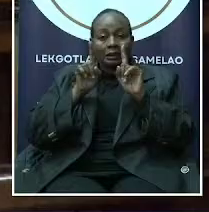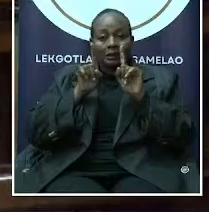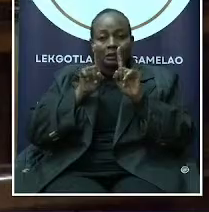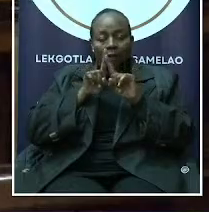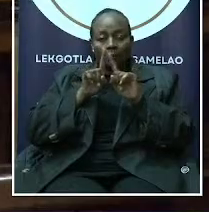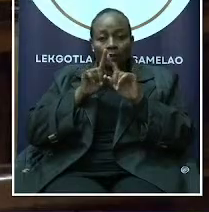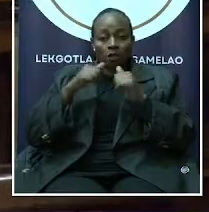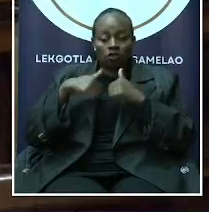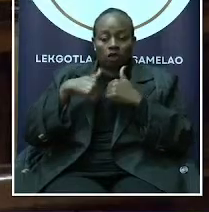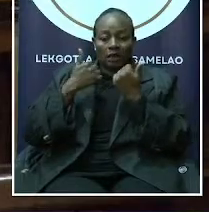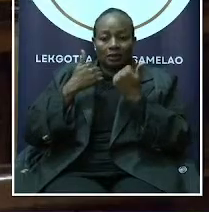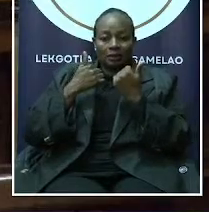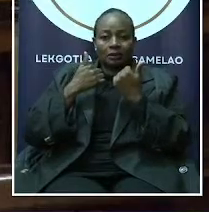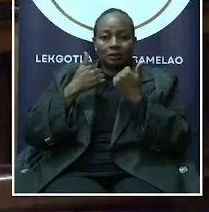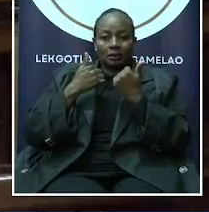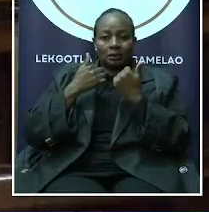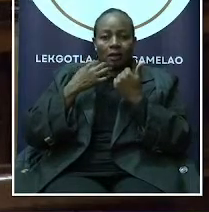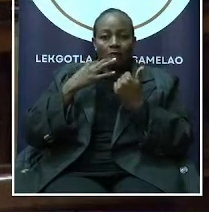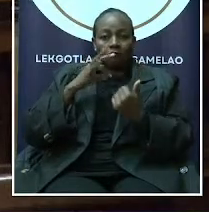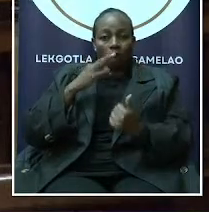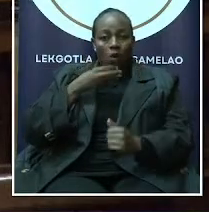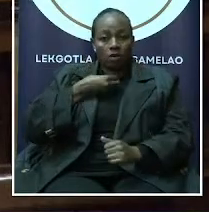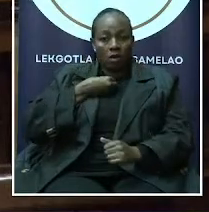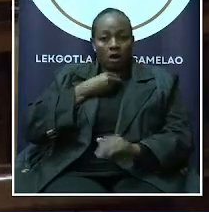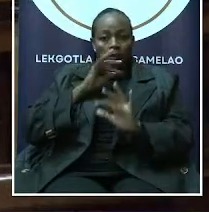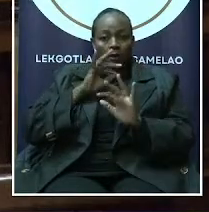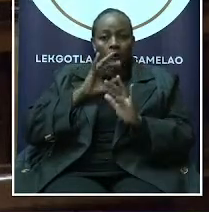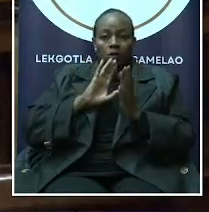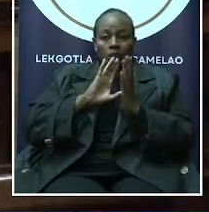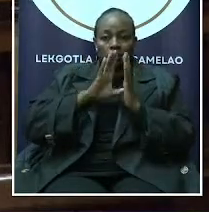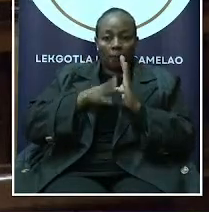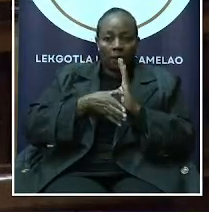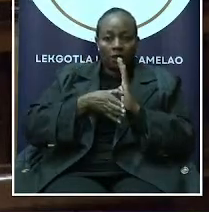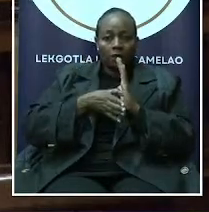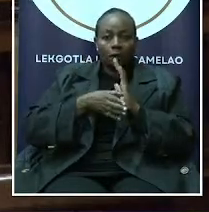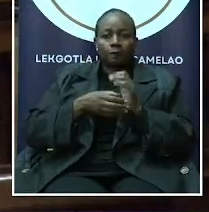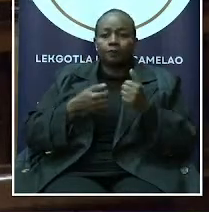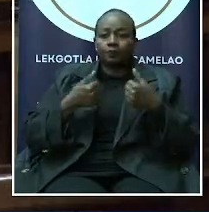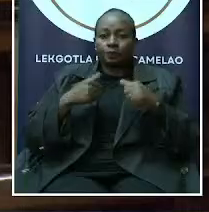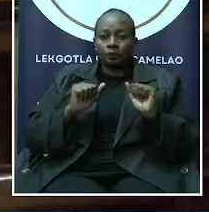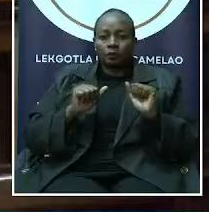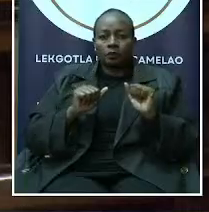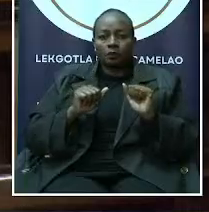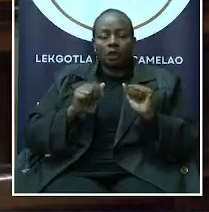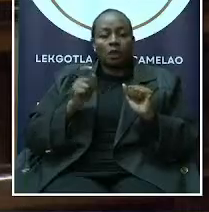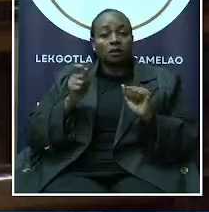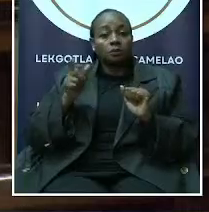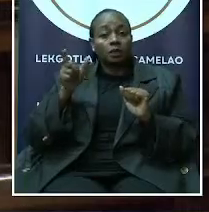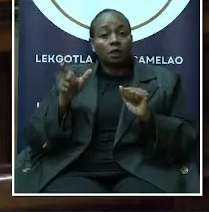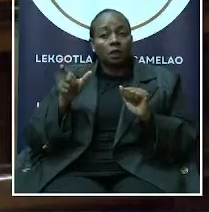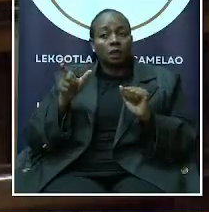challenges for young people with disability. The speaker,